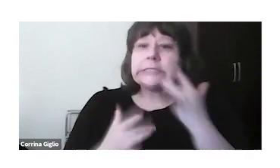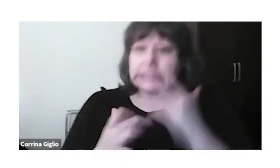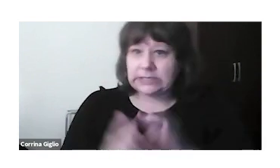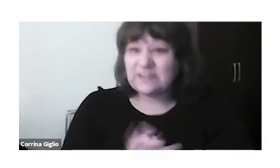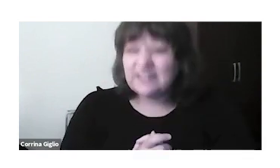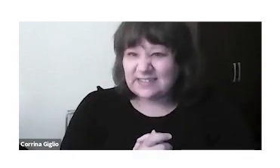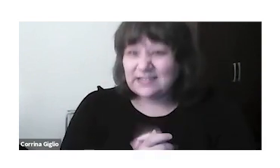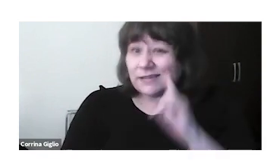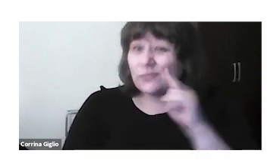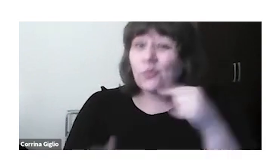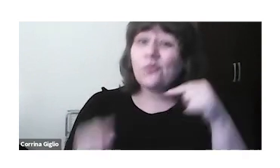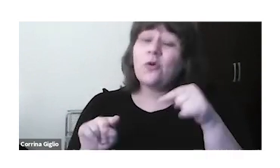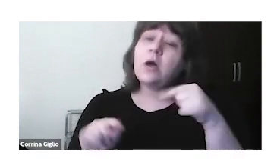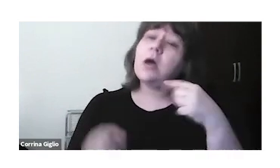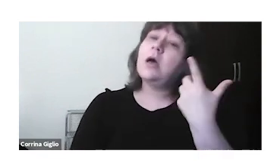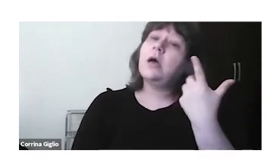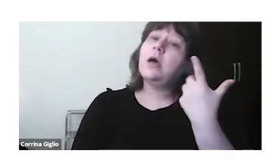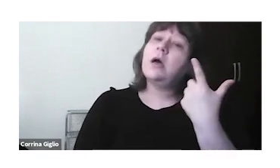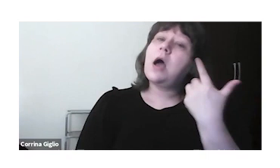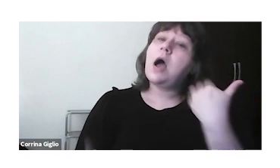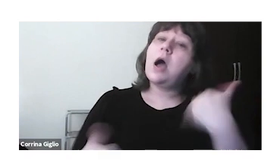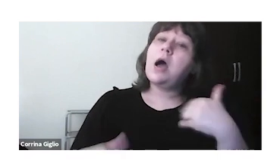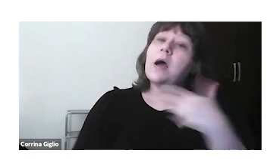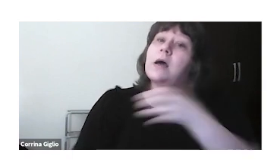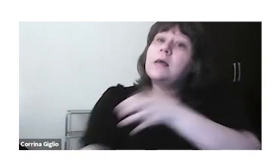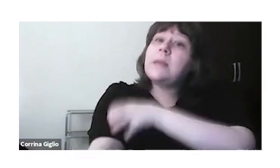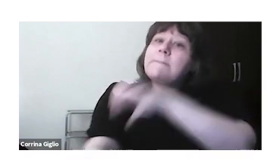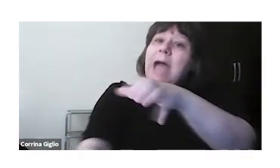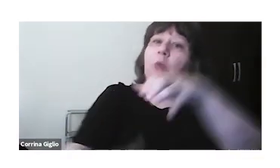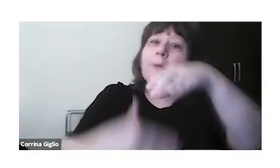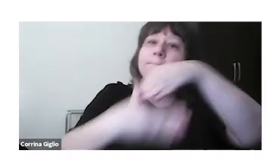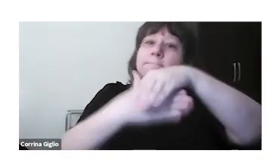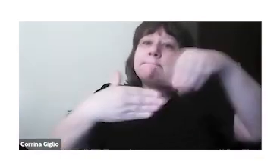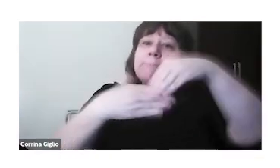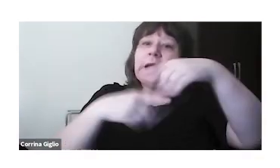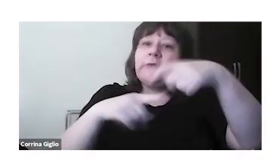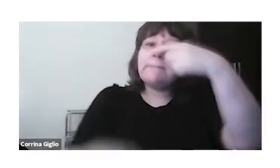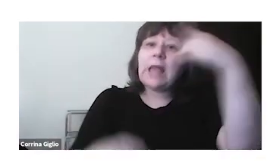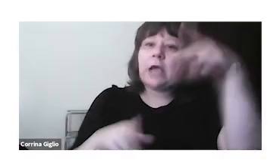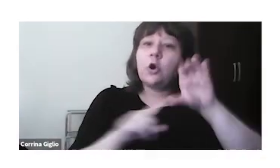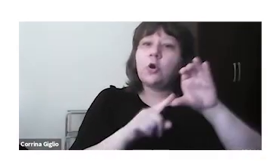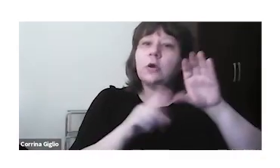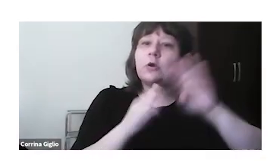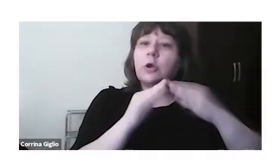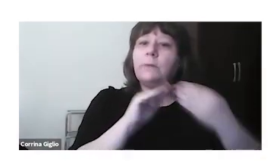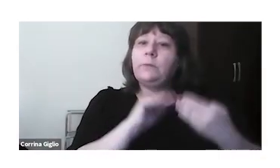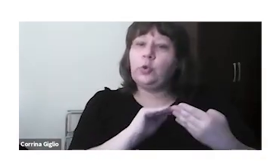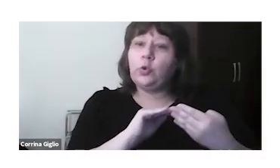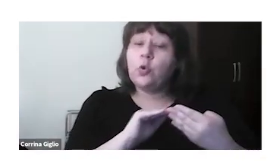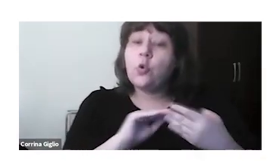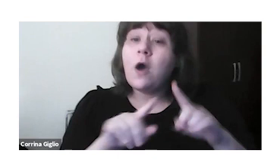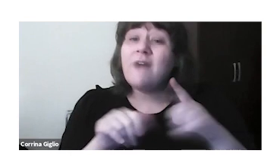We also want to talk about the power of the Black dollar, what until very recently was referred to as the Negro